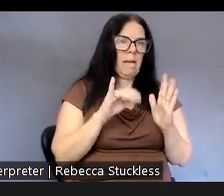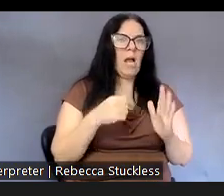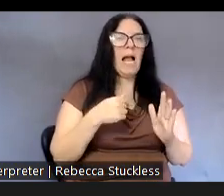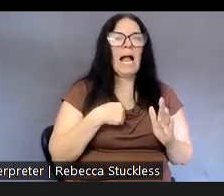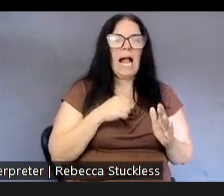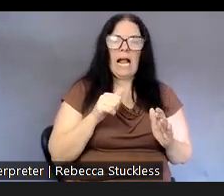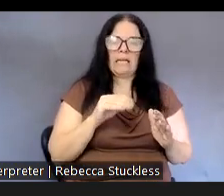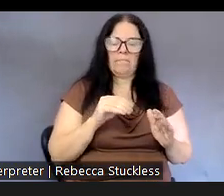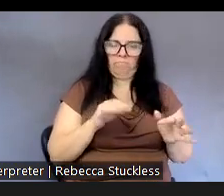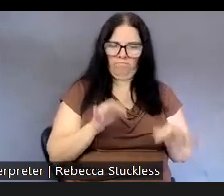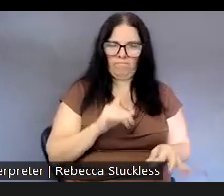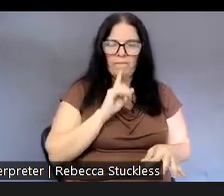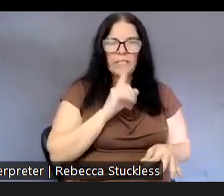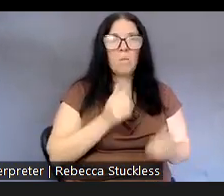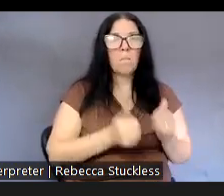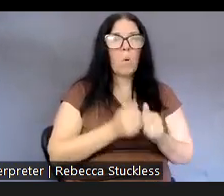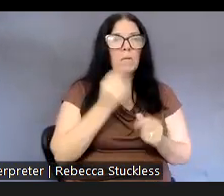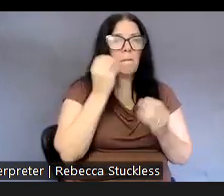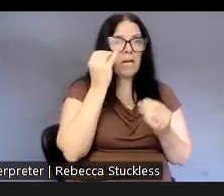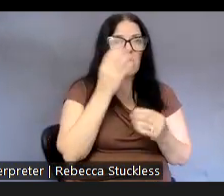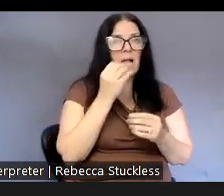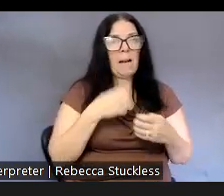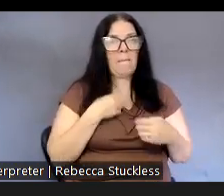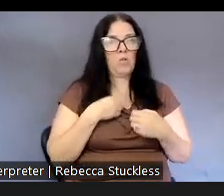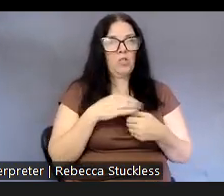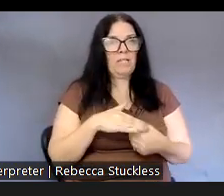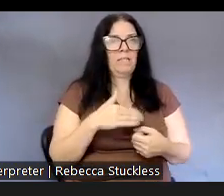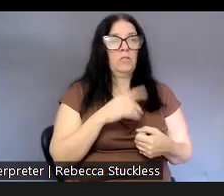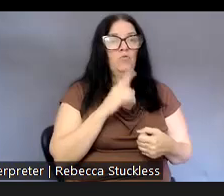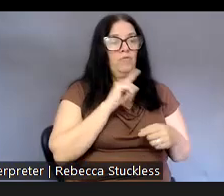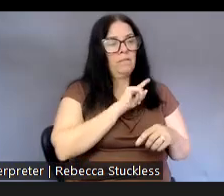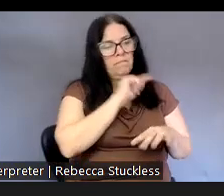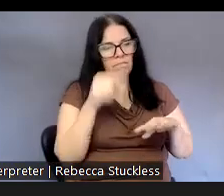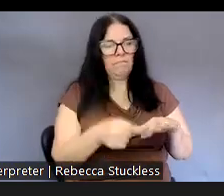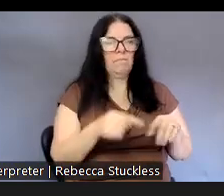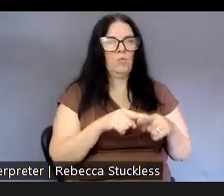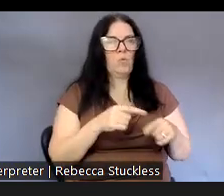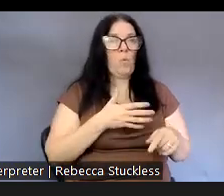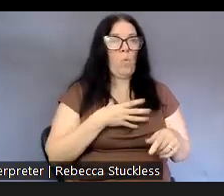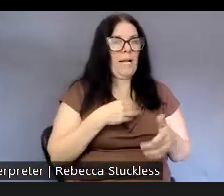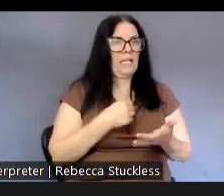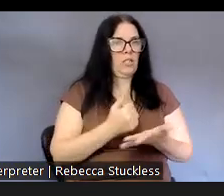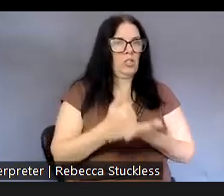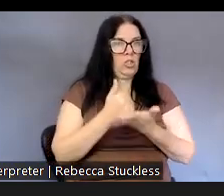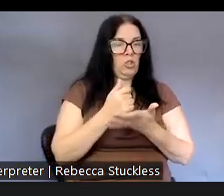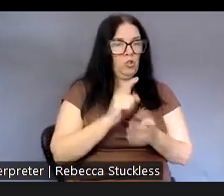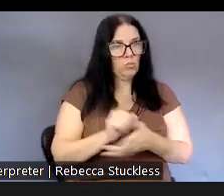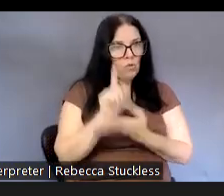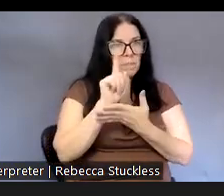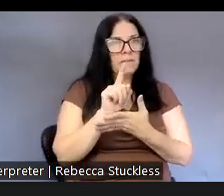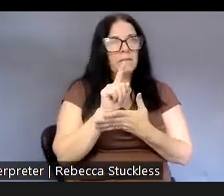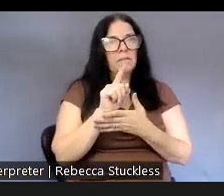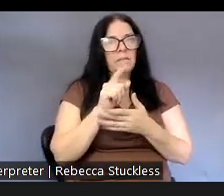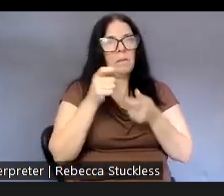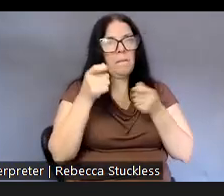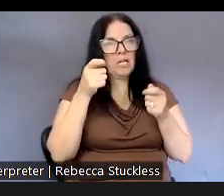convinced that most mental and emotional distress has its roots in white supremacy, patriarchy,